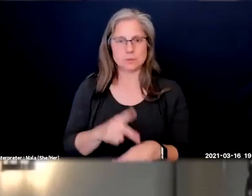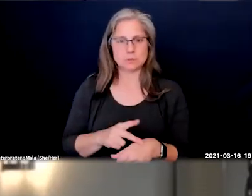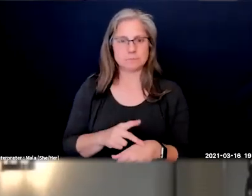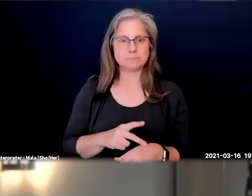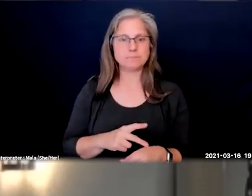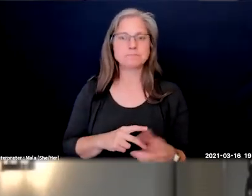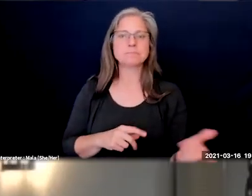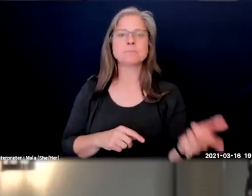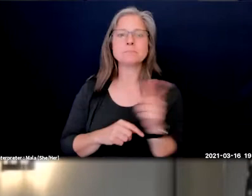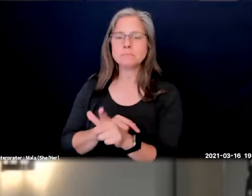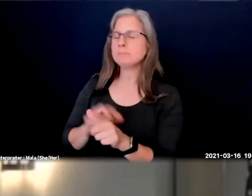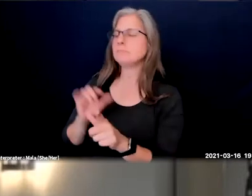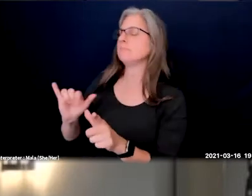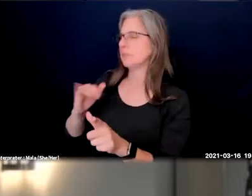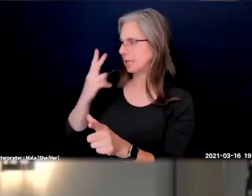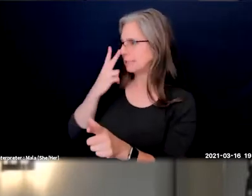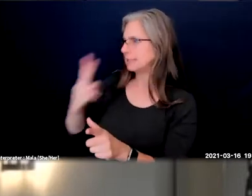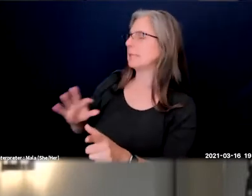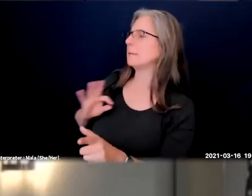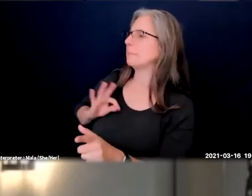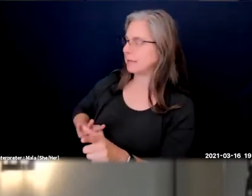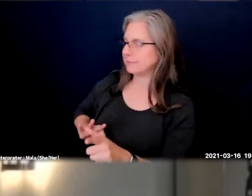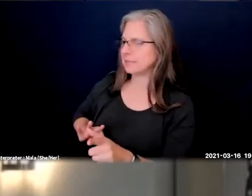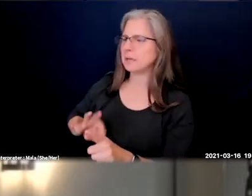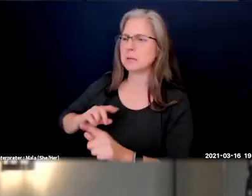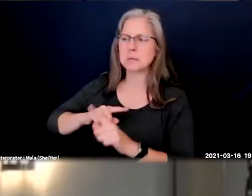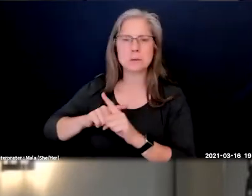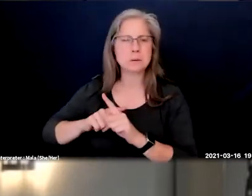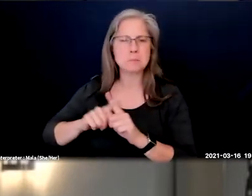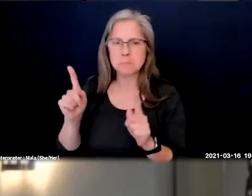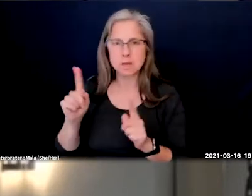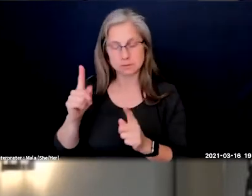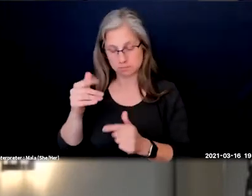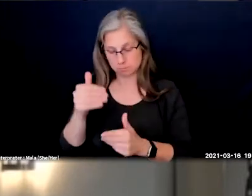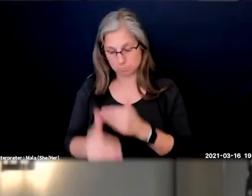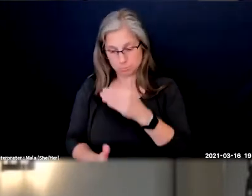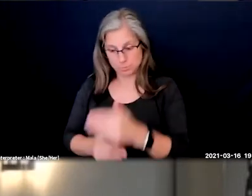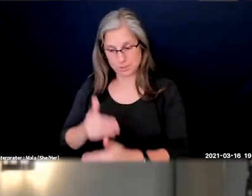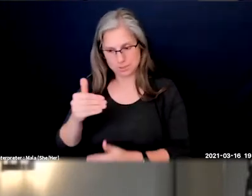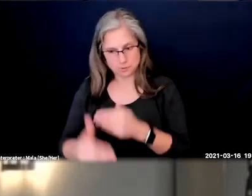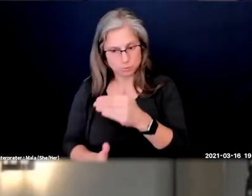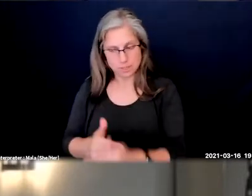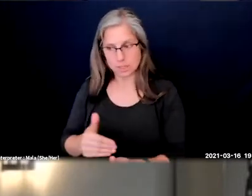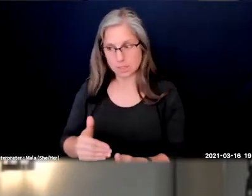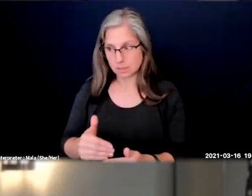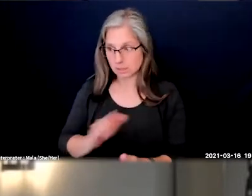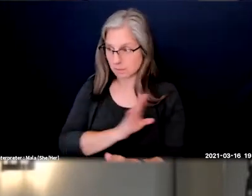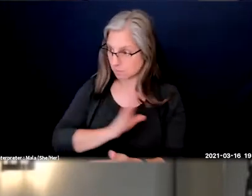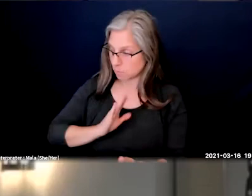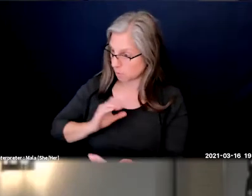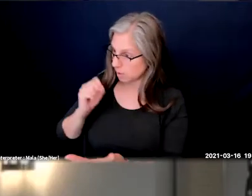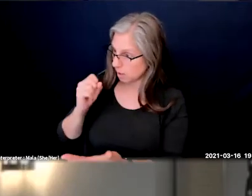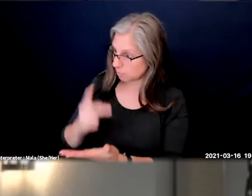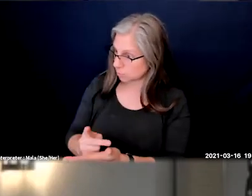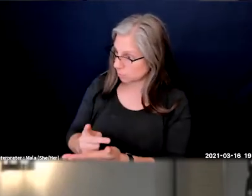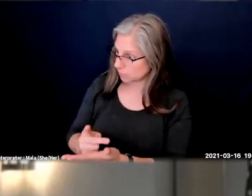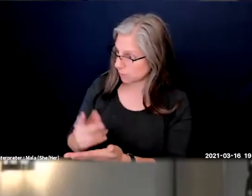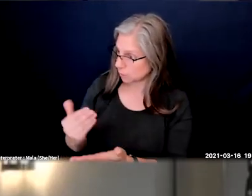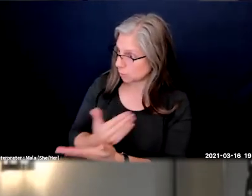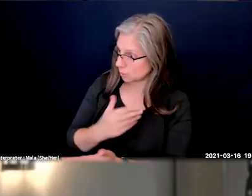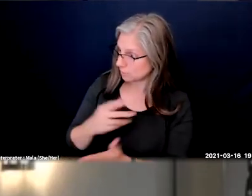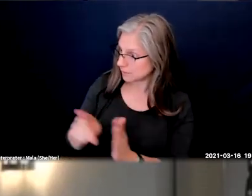seen the benefit of the assistant principals on campuses, but is just procedurally, have the board approved those new positions